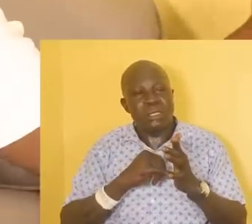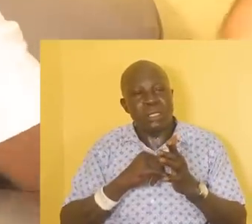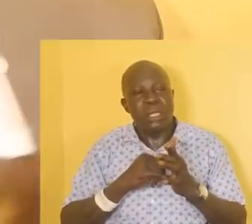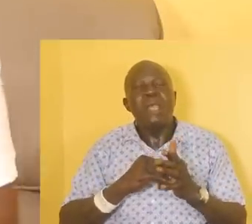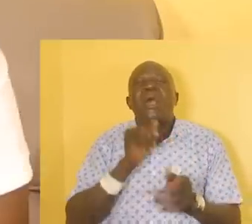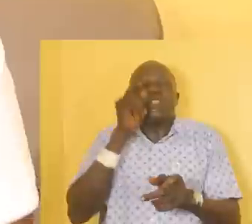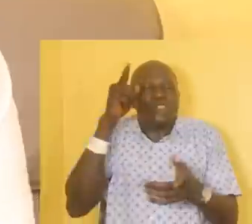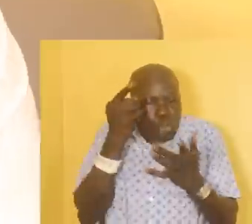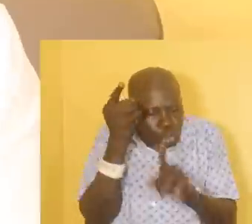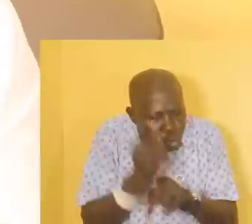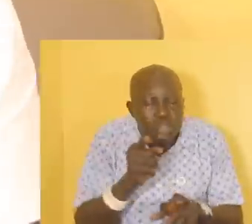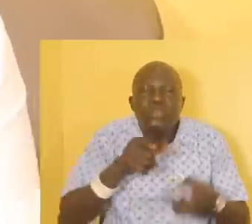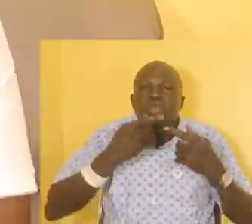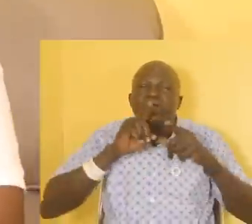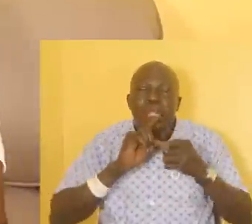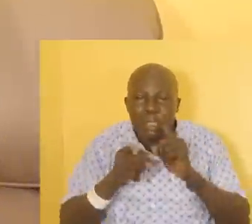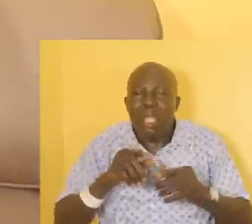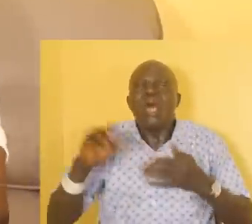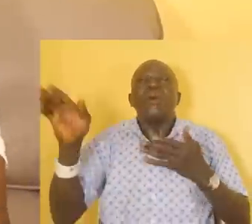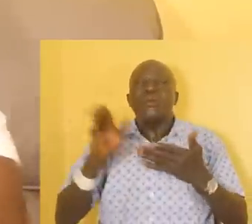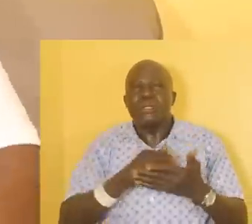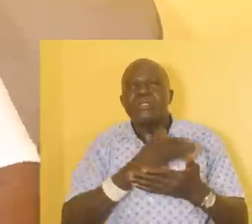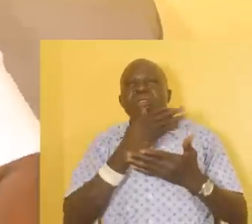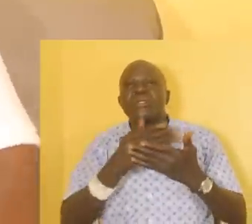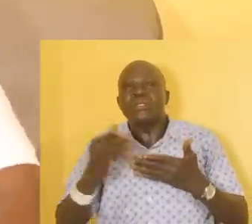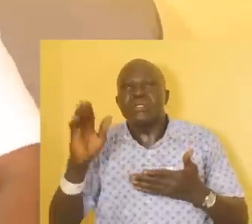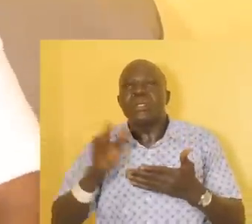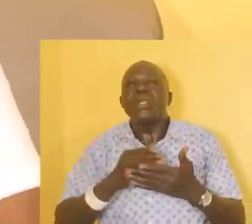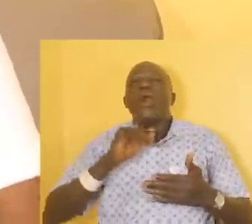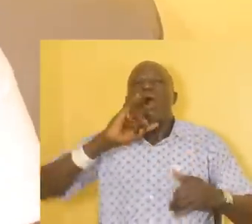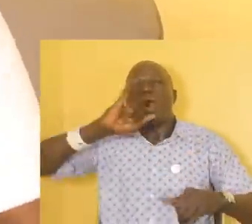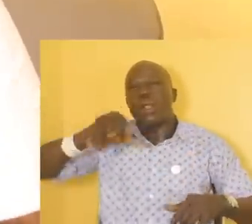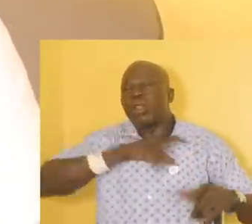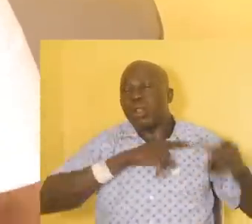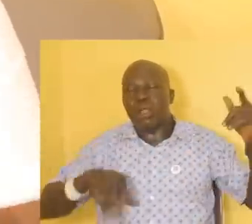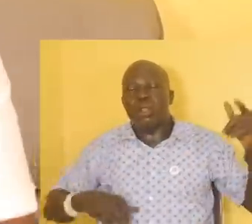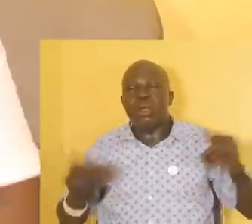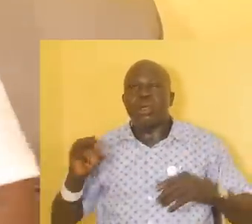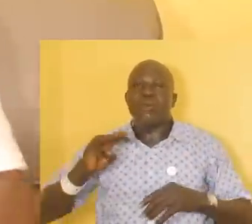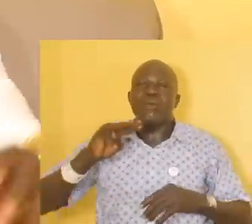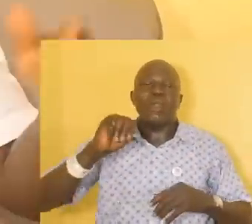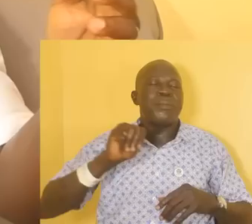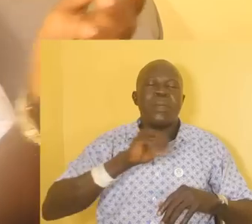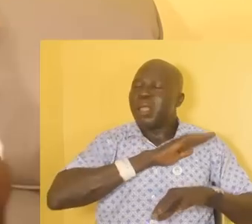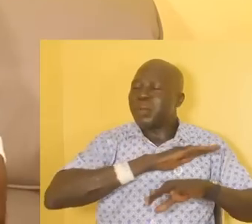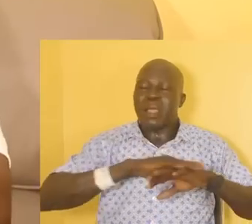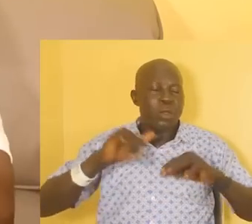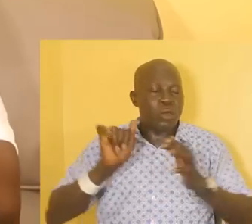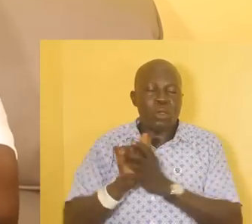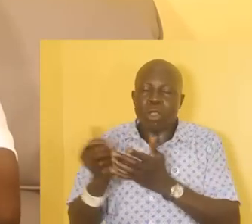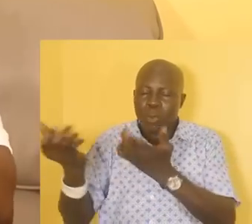àdúrà. Ọlá Jésù. Ọlá Jésù. Ọlá Jésù. Ẹni ni mo.